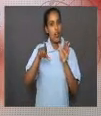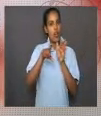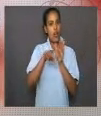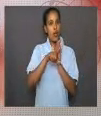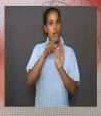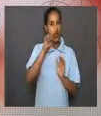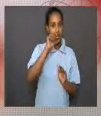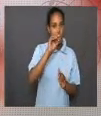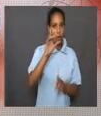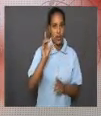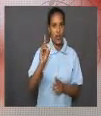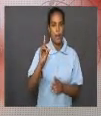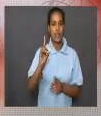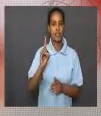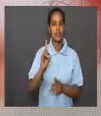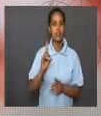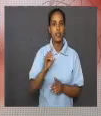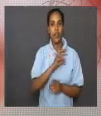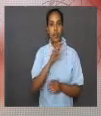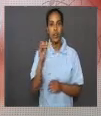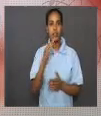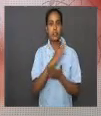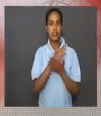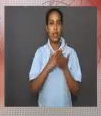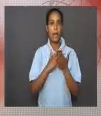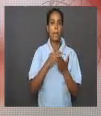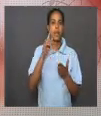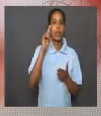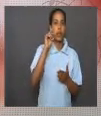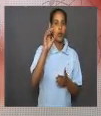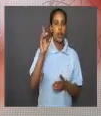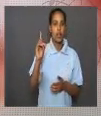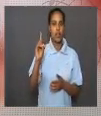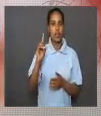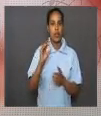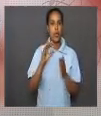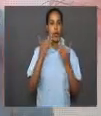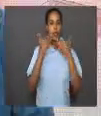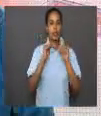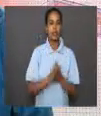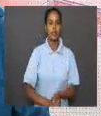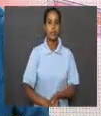of thermodynamics and some thermodynamic quantities.